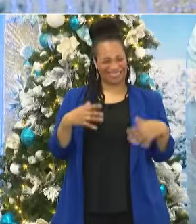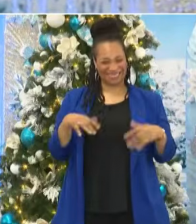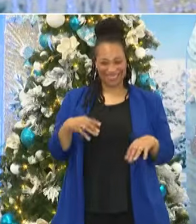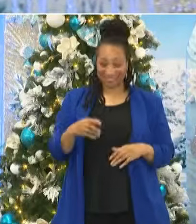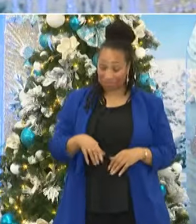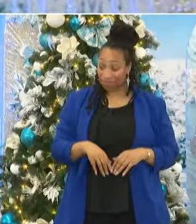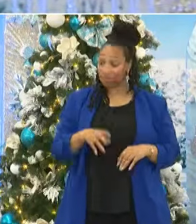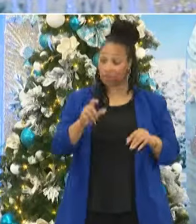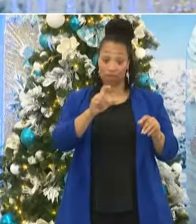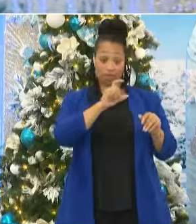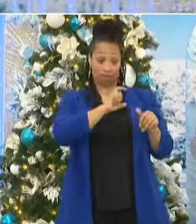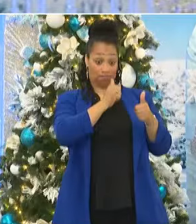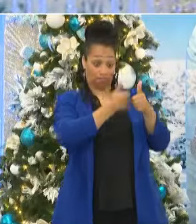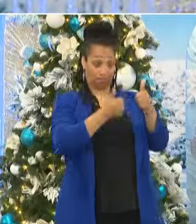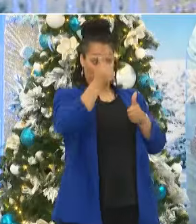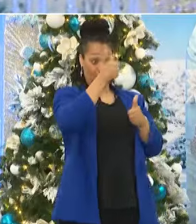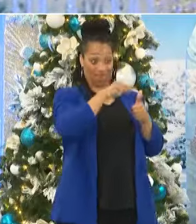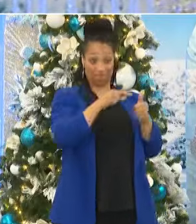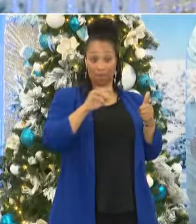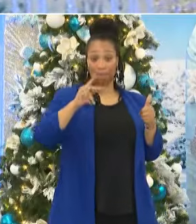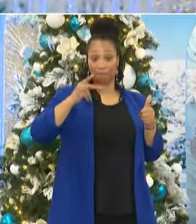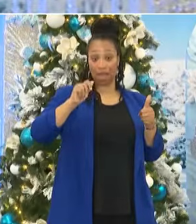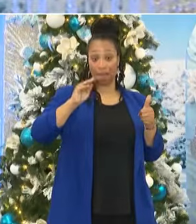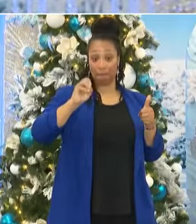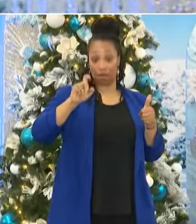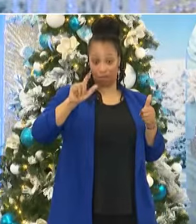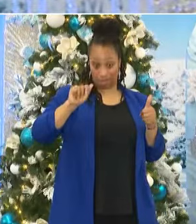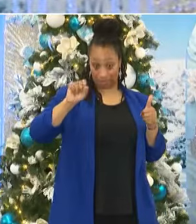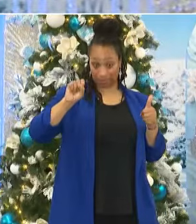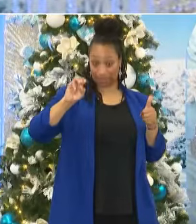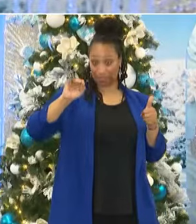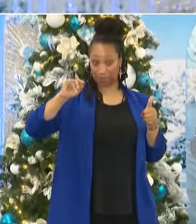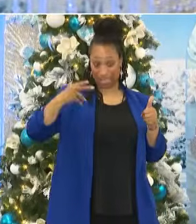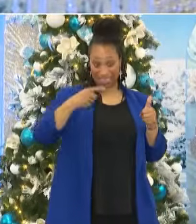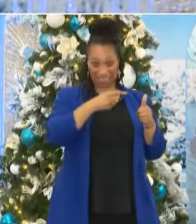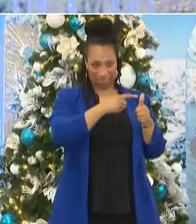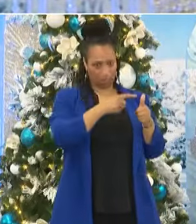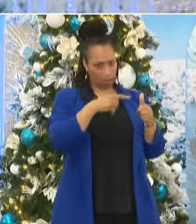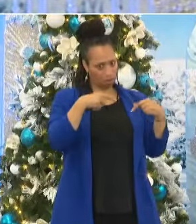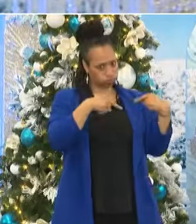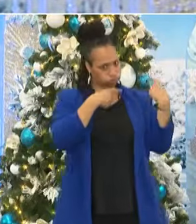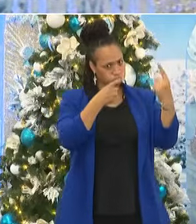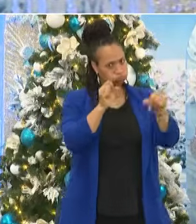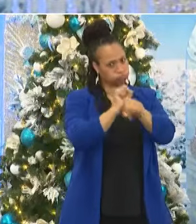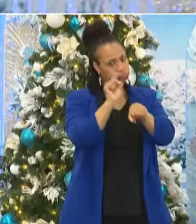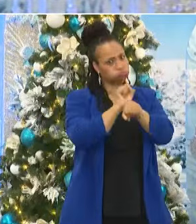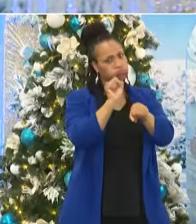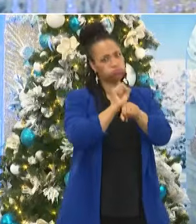entire workforce at MPD. Give them a big round of applause.